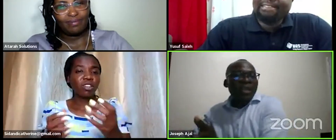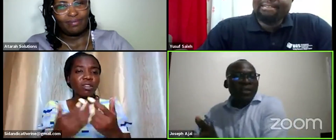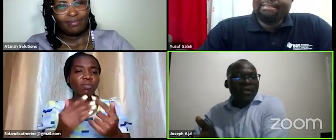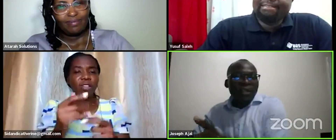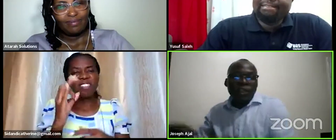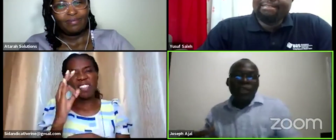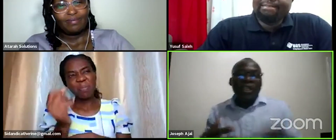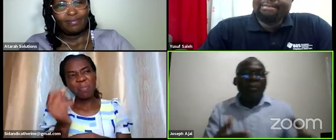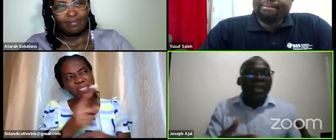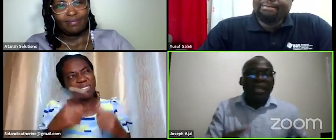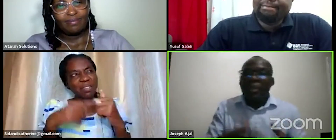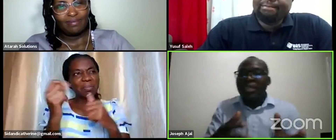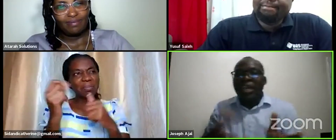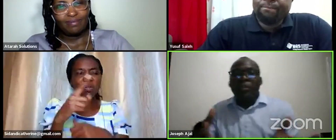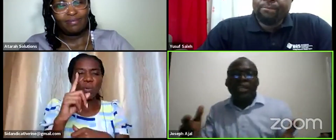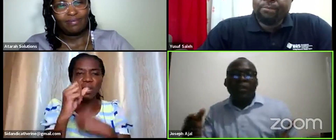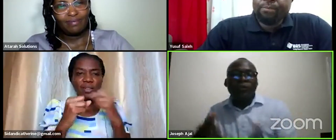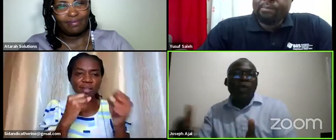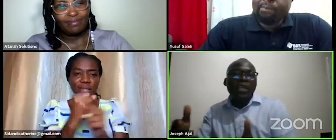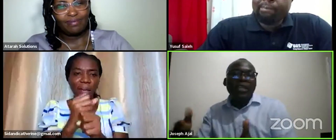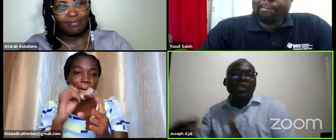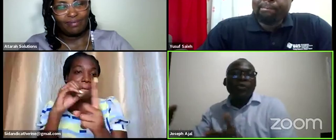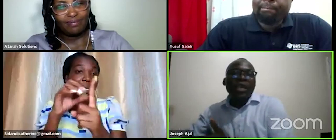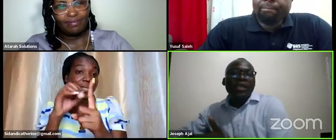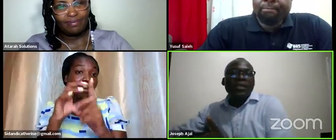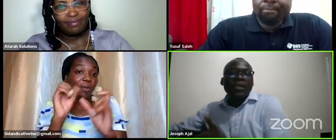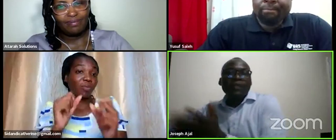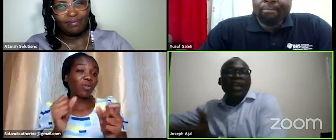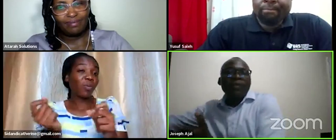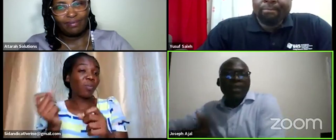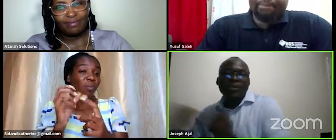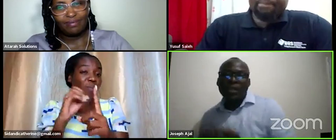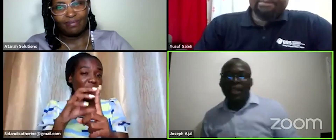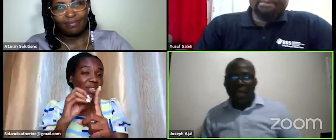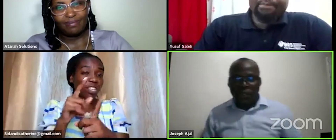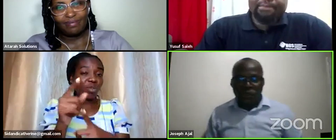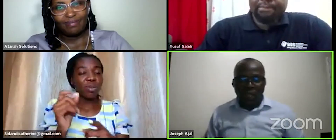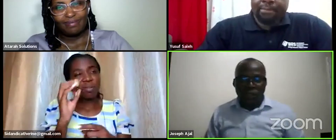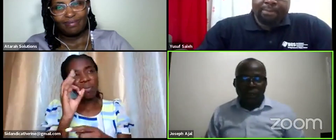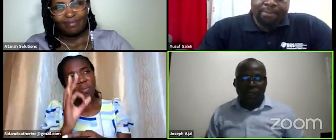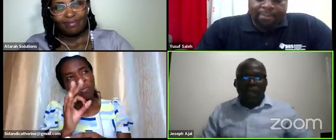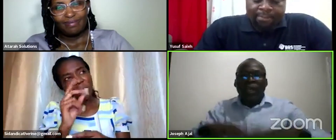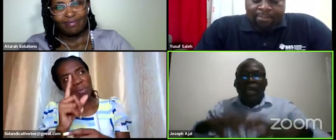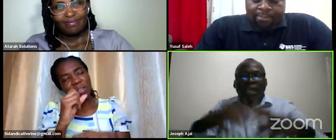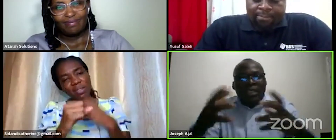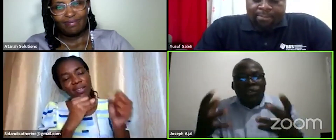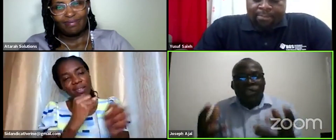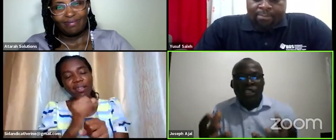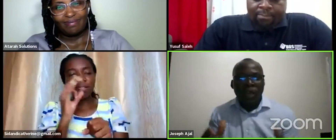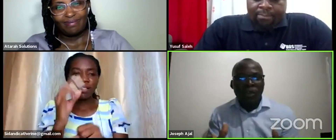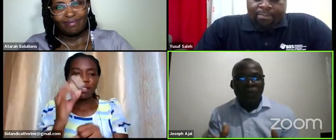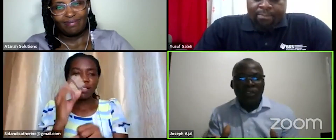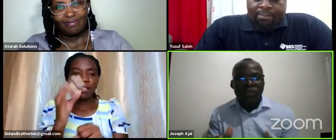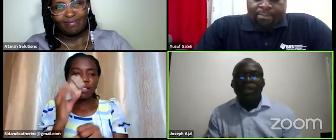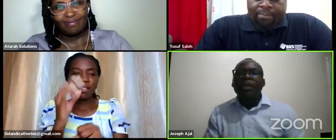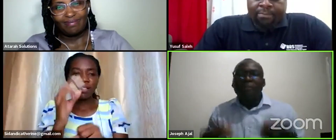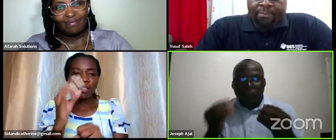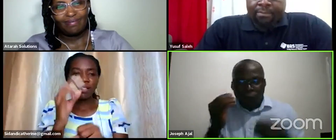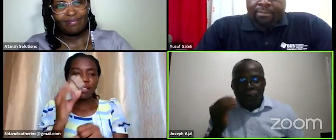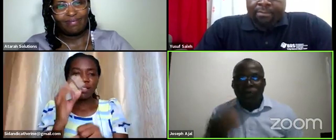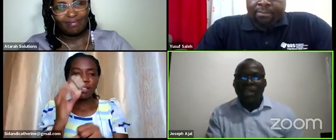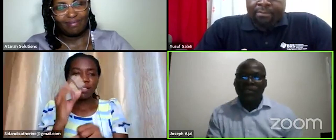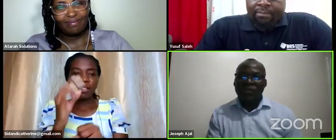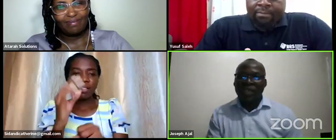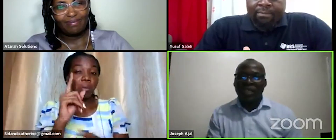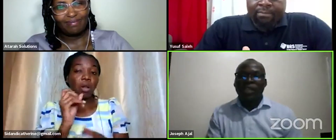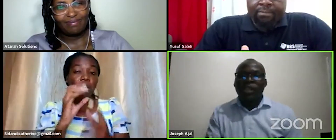1 year. You need a mentor. A mentor can mentor you for 1 year, 2 years, 3, 5 years, and so on and so forth. We can't exhaust it in one conversation, but